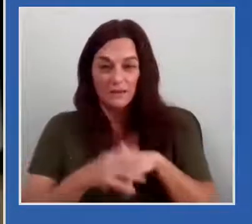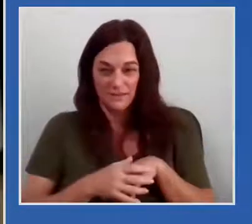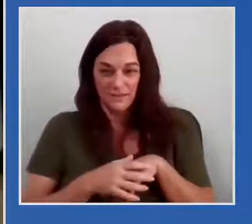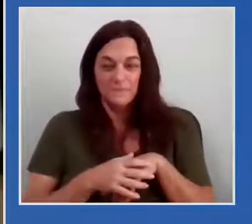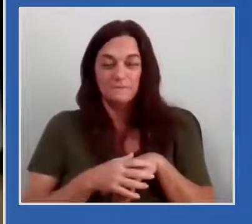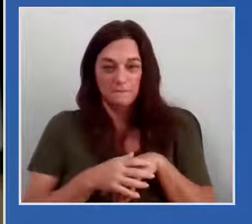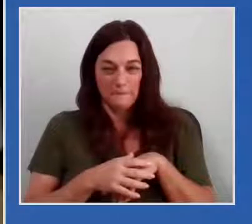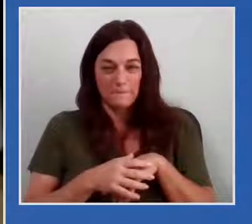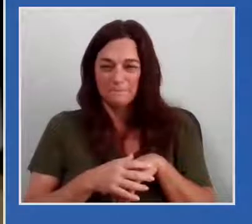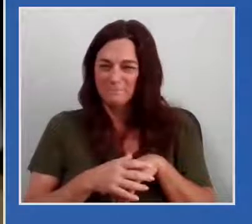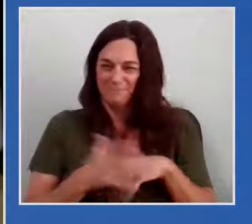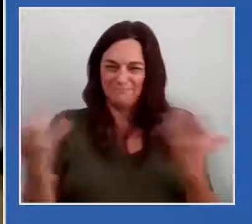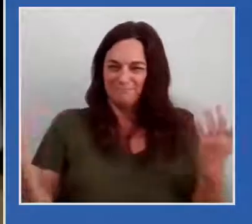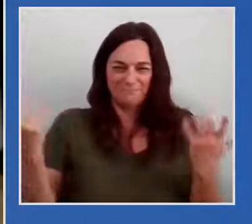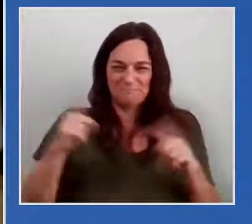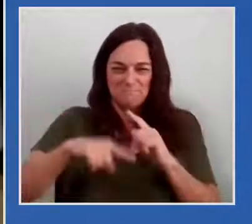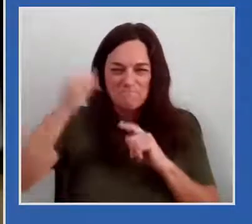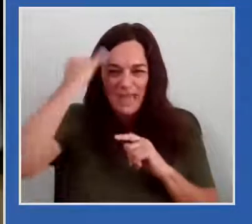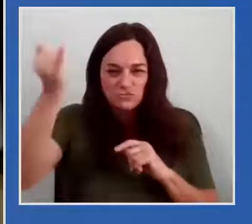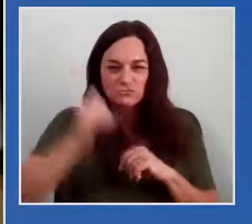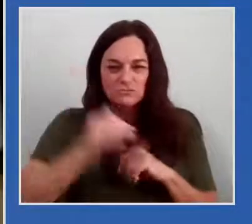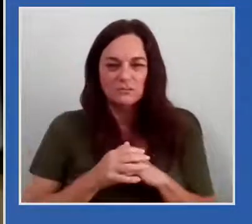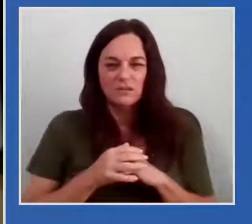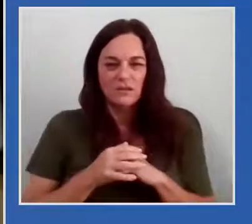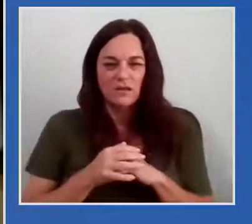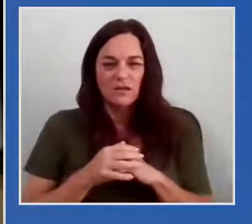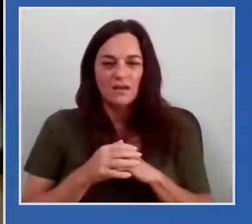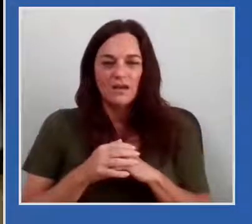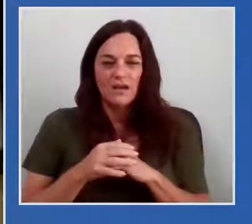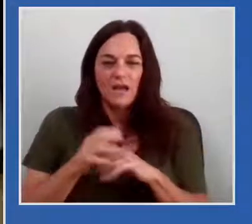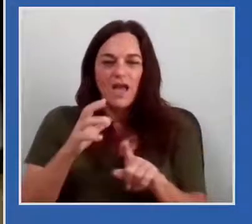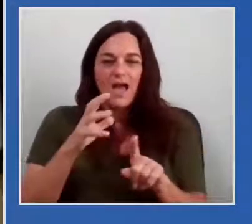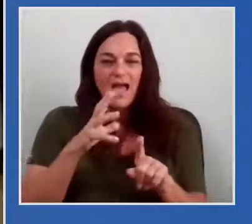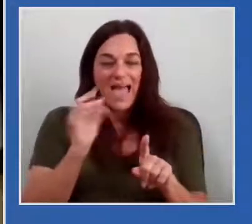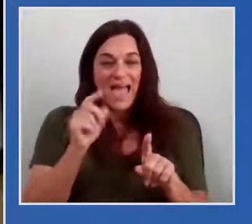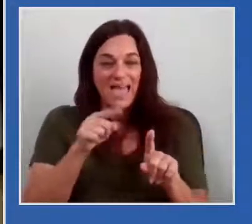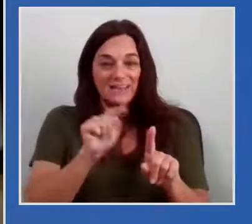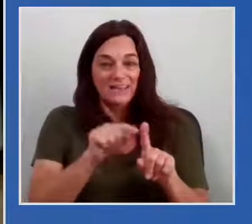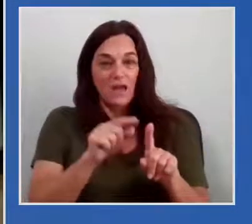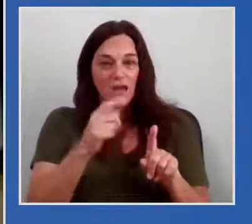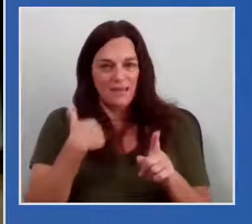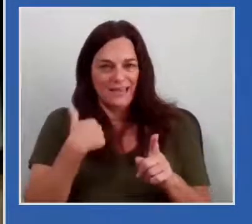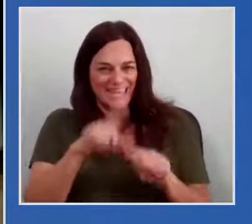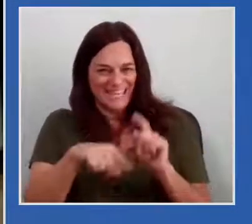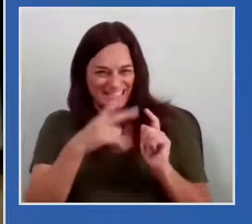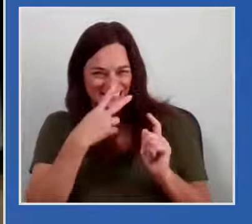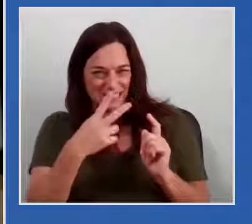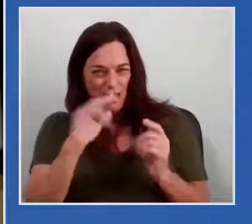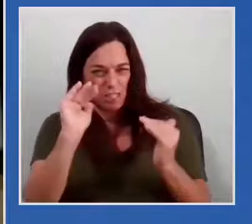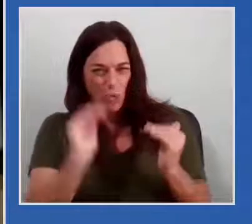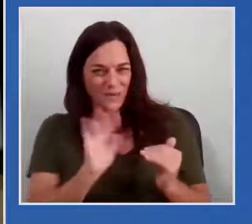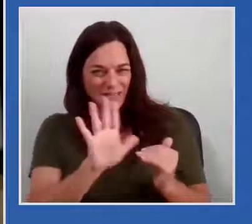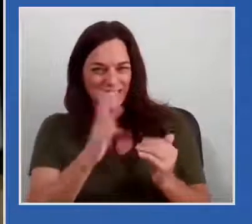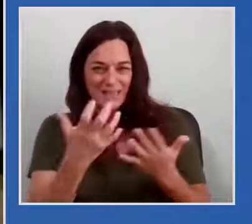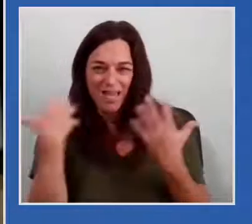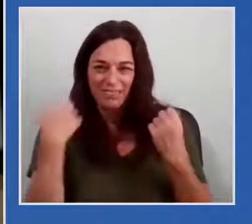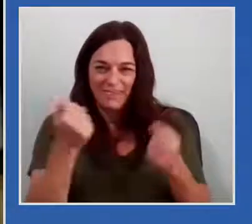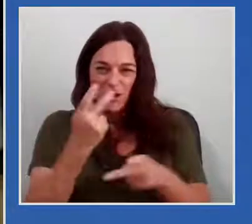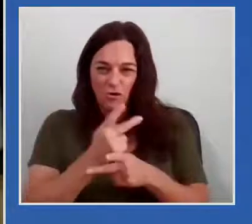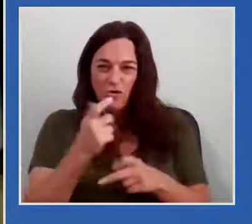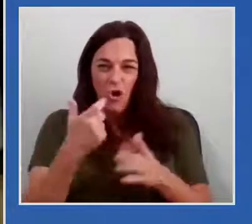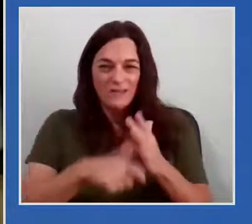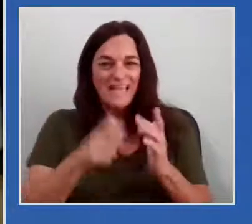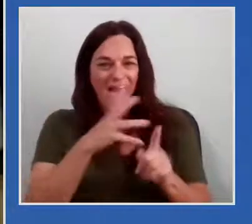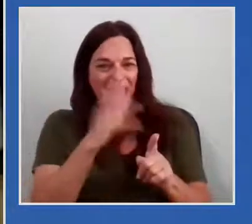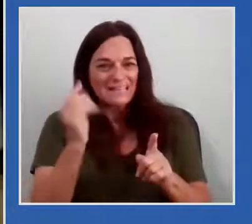unconscionable. But Trump doesn't really care about lowering the health care costs because he's beholden to the health insurance companies and the drug